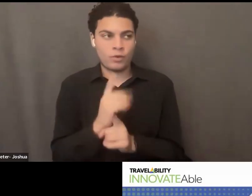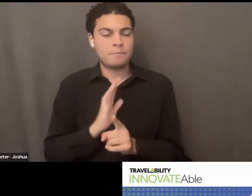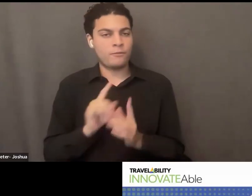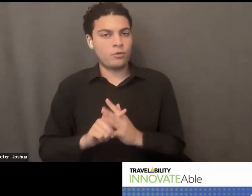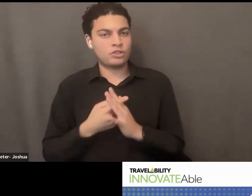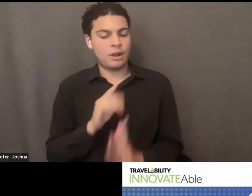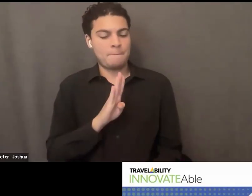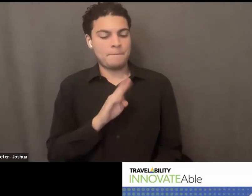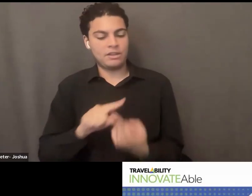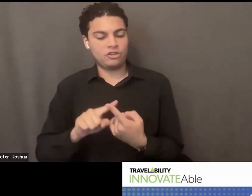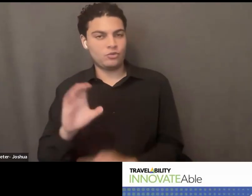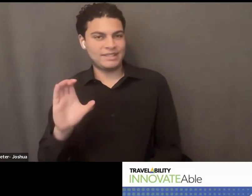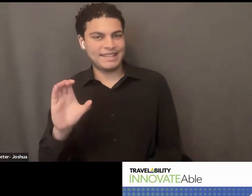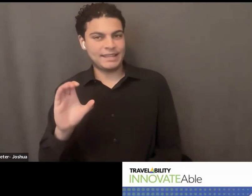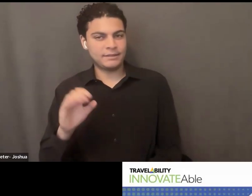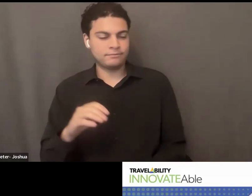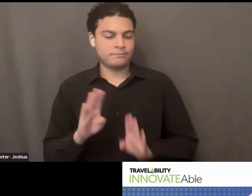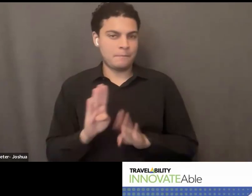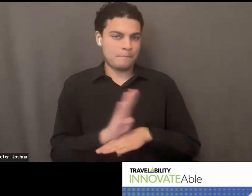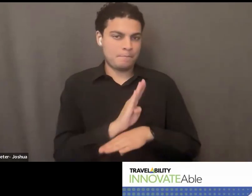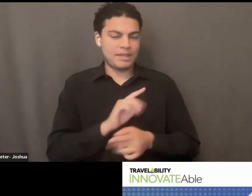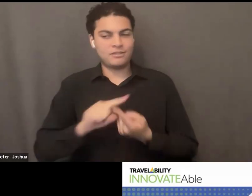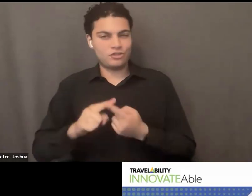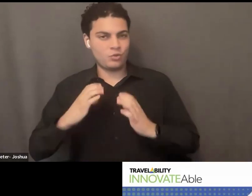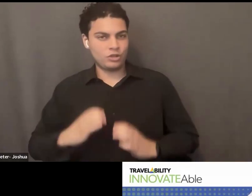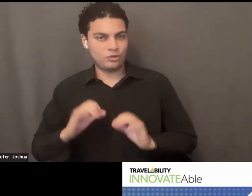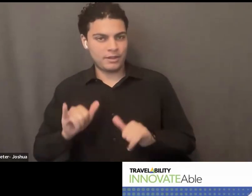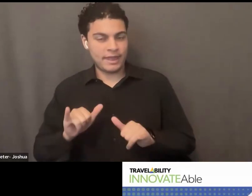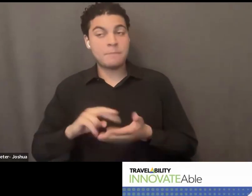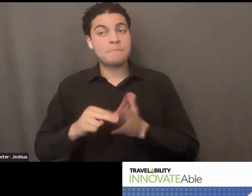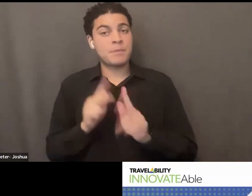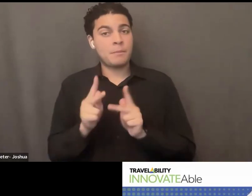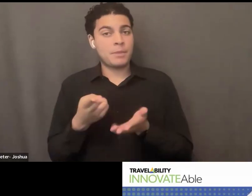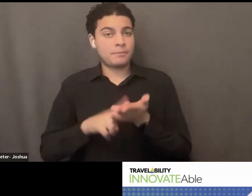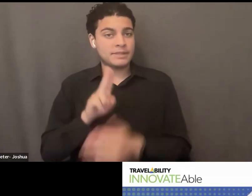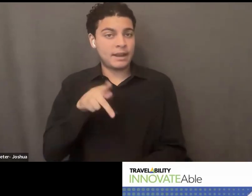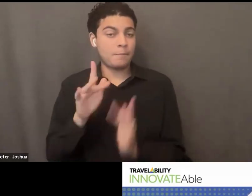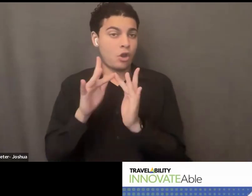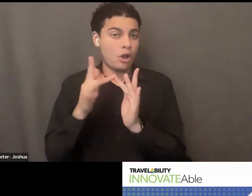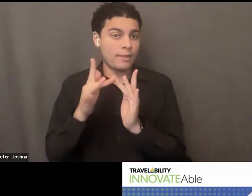In fact, finding the community, it grew into the B2C model. So people sign up online, whether it's through social media,